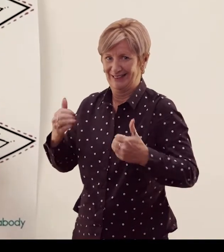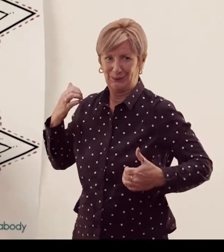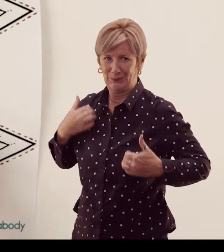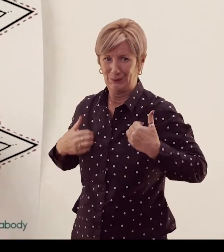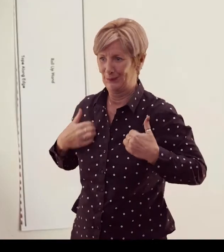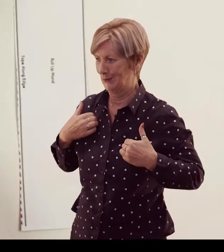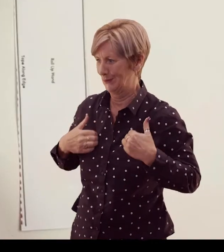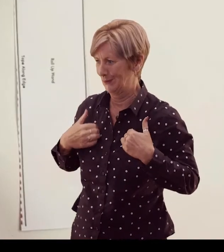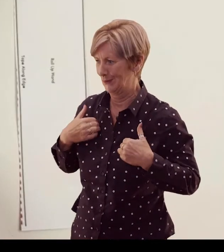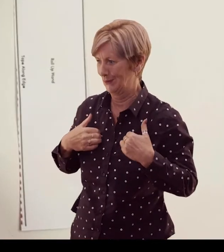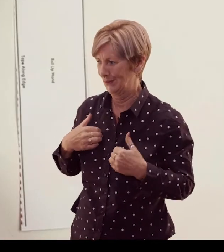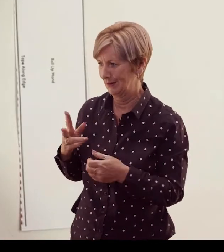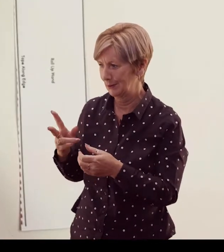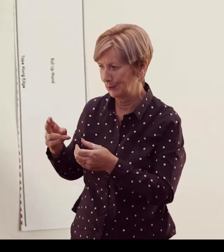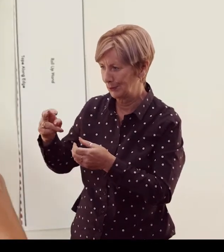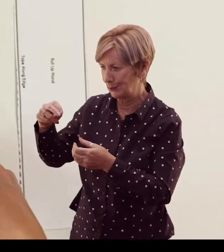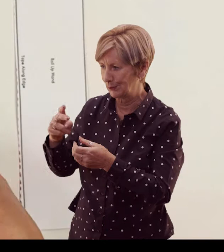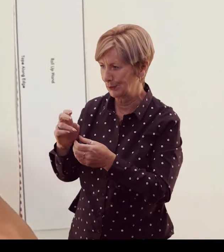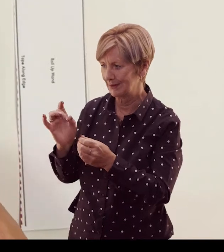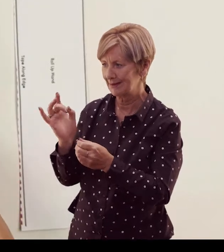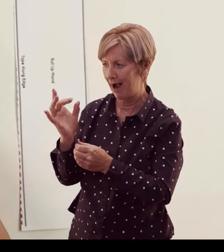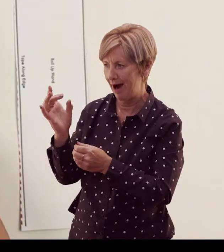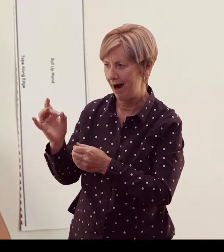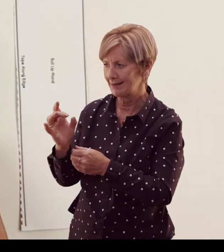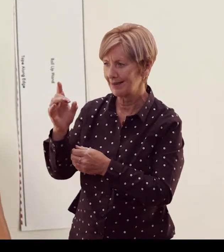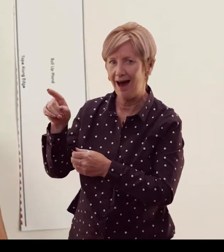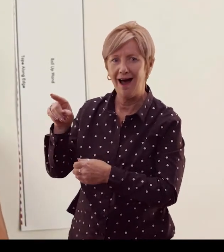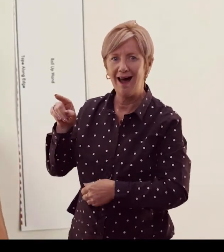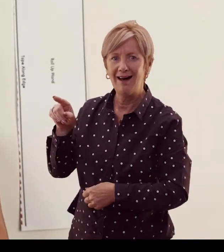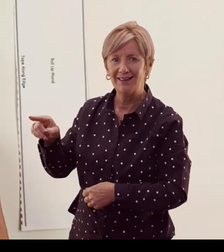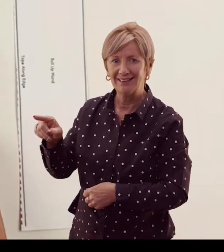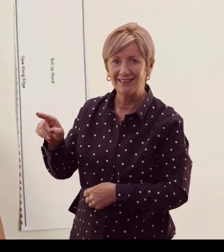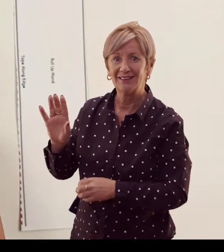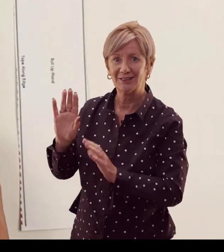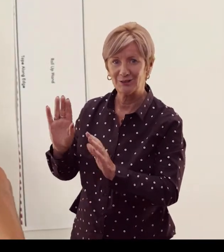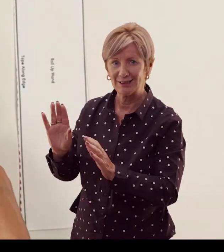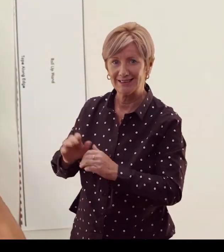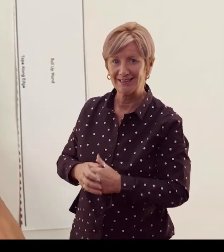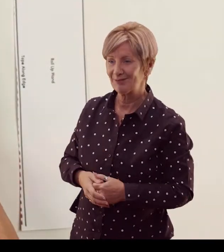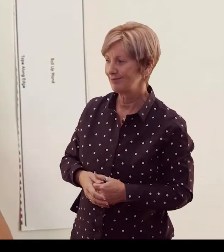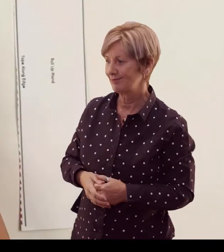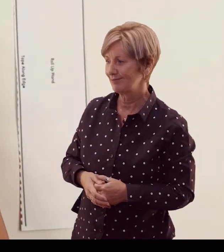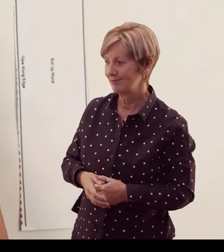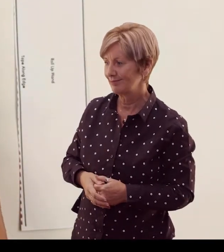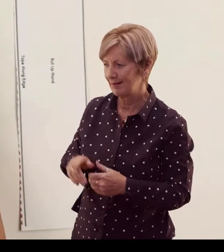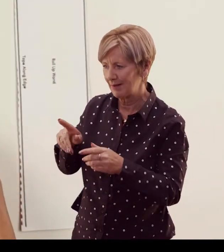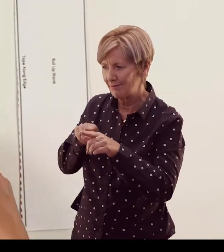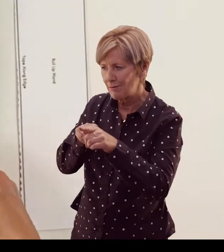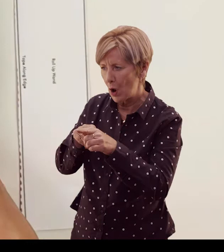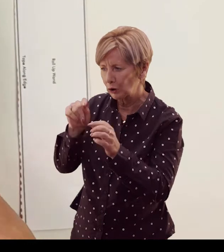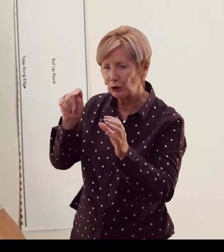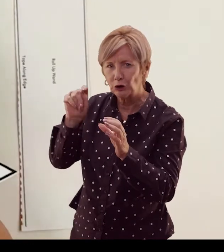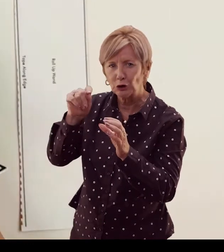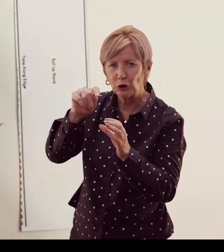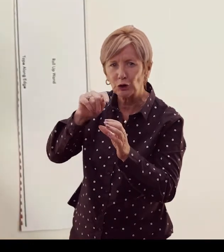your Artburst star and wand template along the dotted lines. You can cut out your stars separately or as one piece to make it